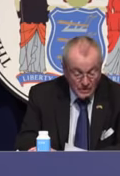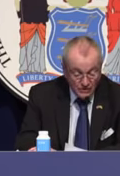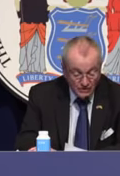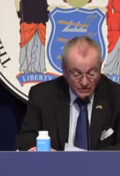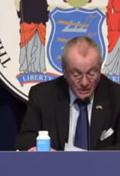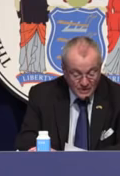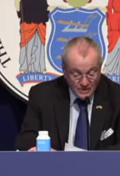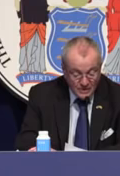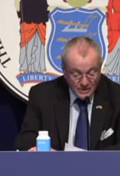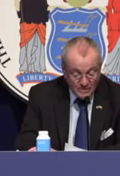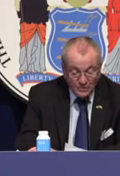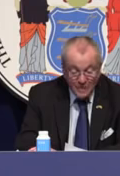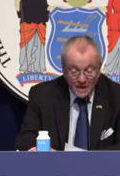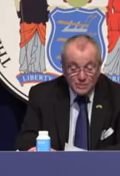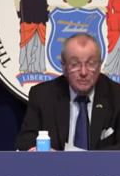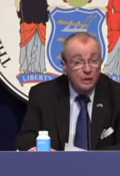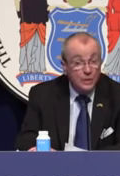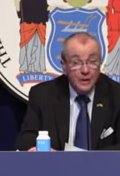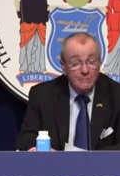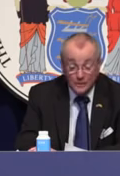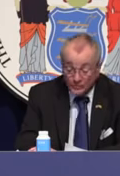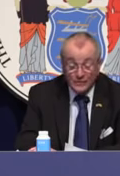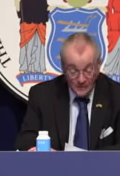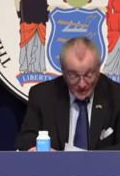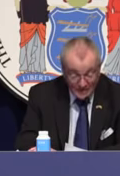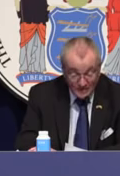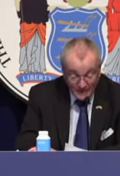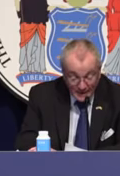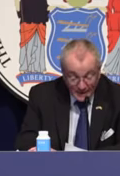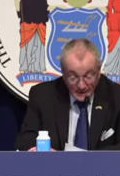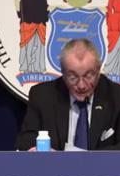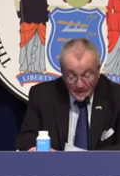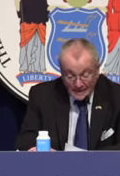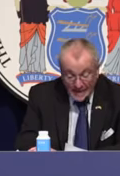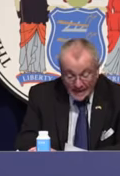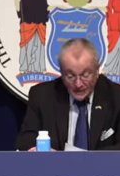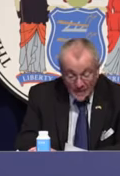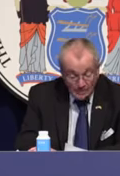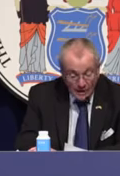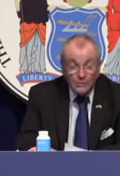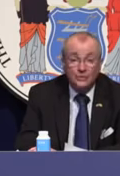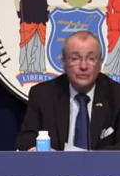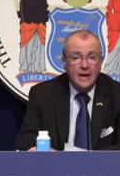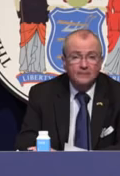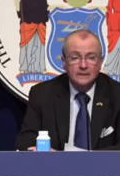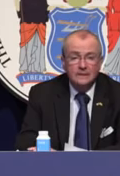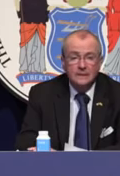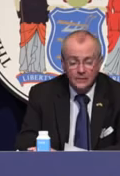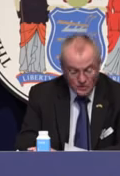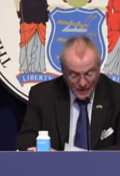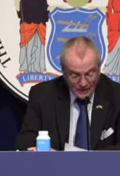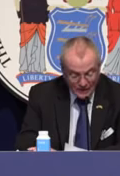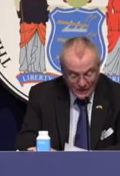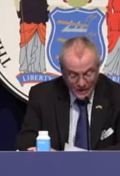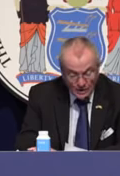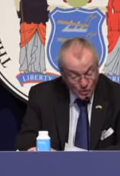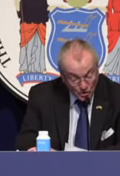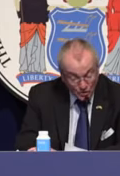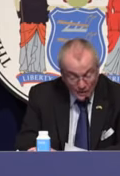after years of budgetary mismanagement, by the way, on both sides of the aisle. We cannot have that progress stopped in its